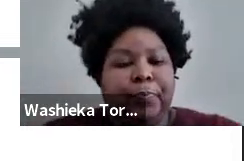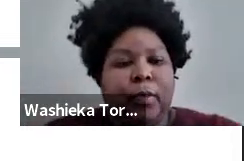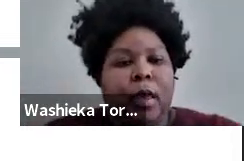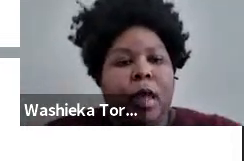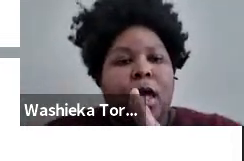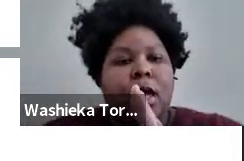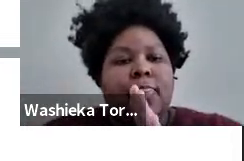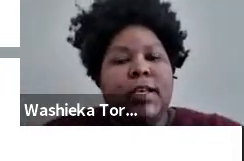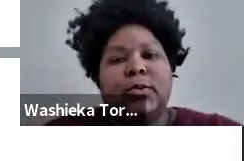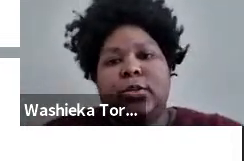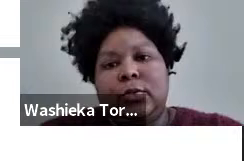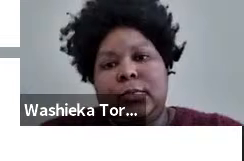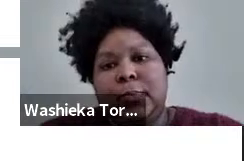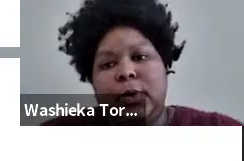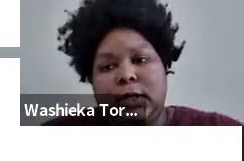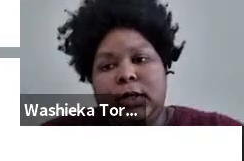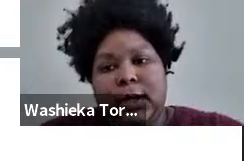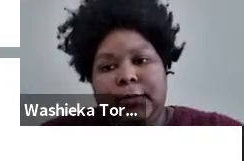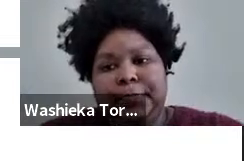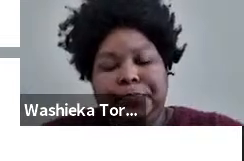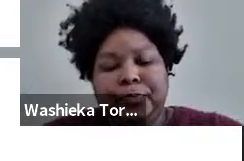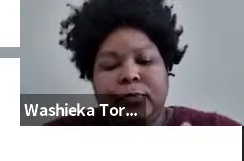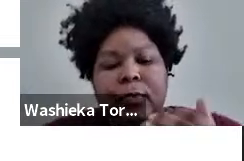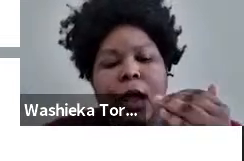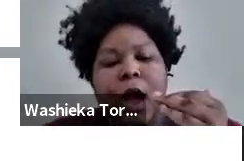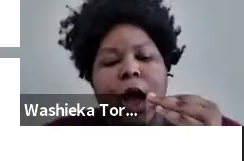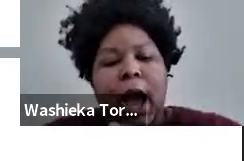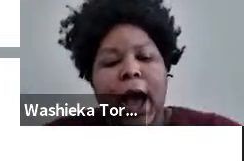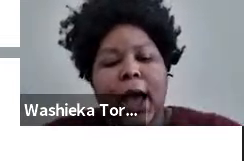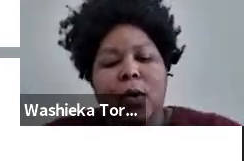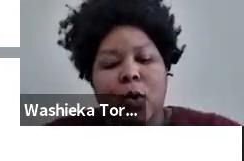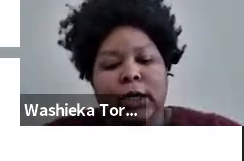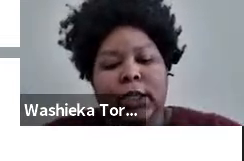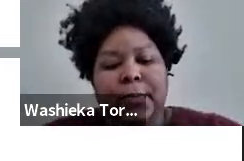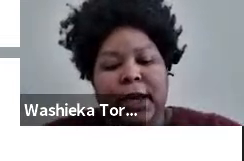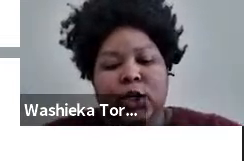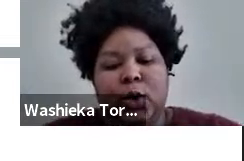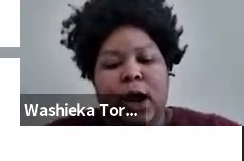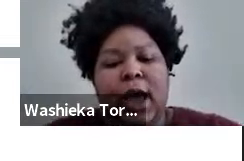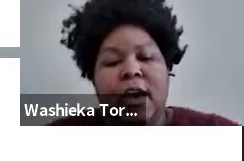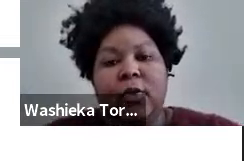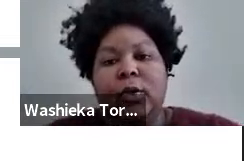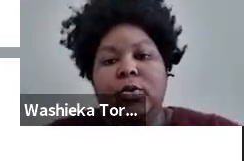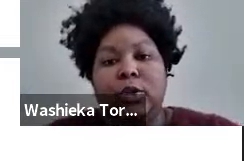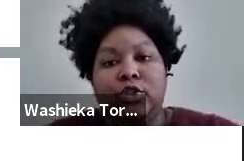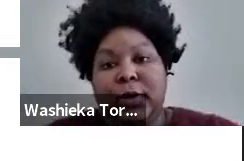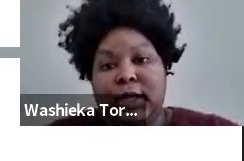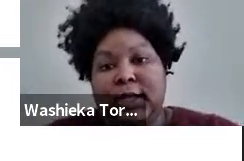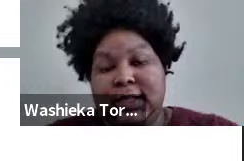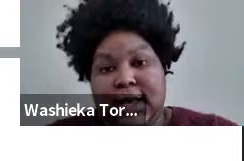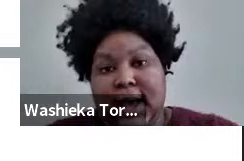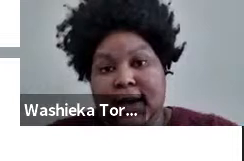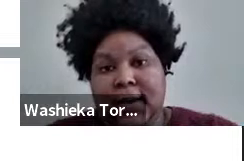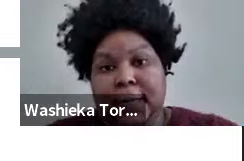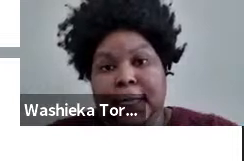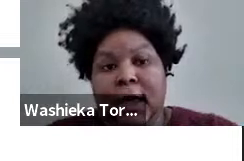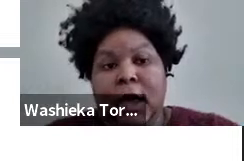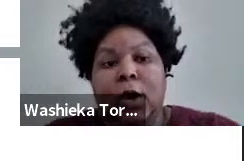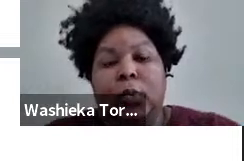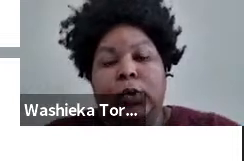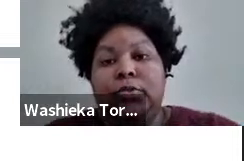This was extremely important to me. I wanted to make sure everyone who contributed to this